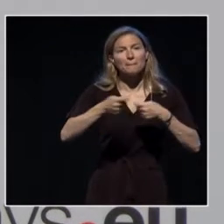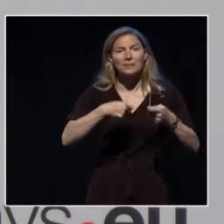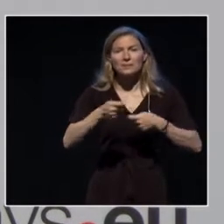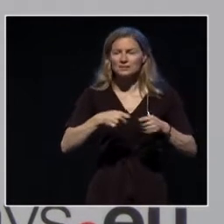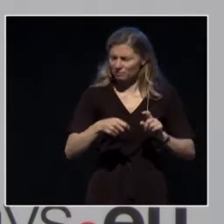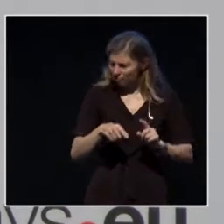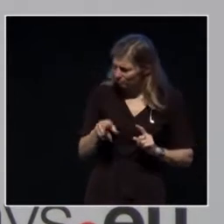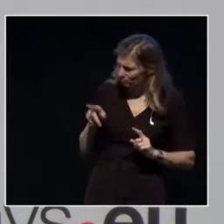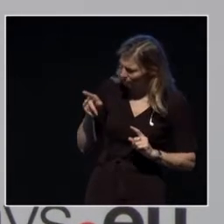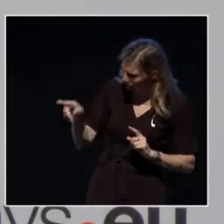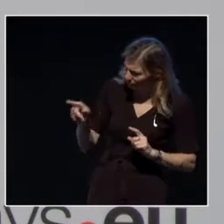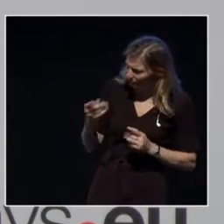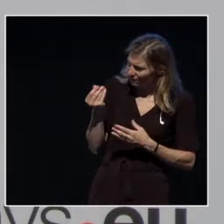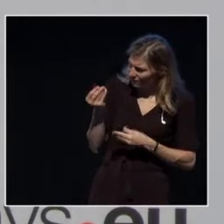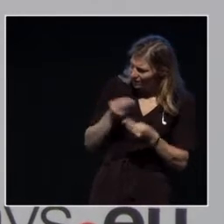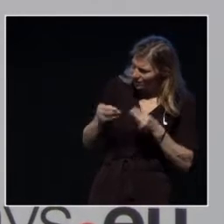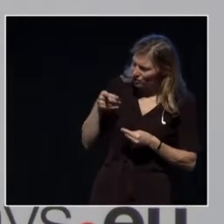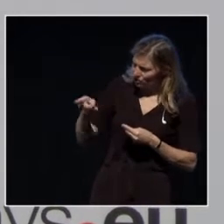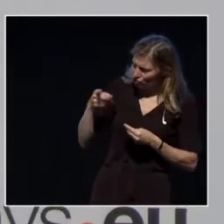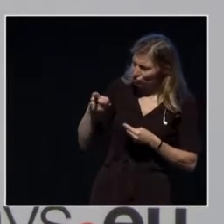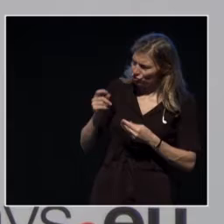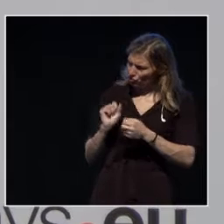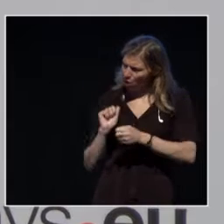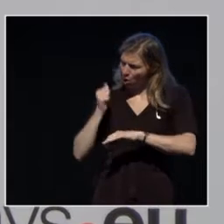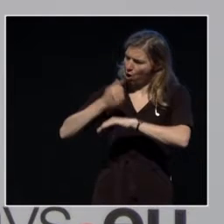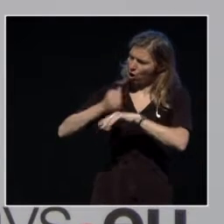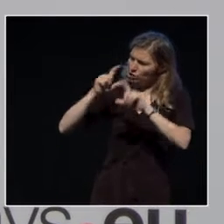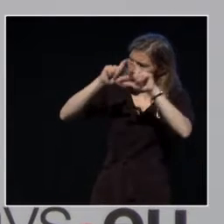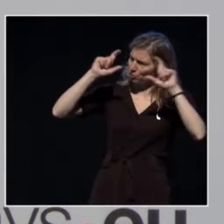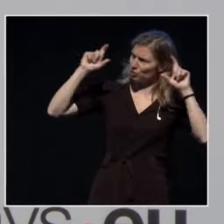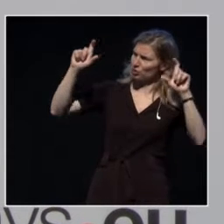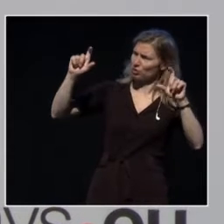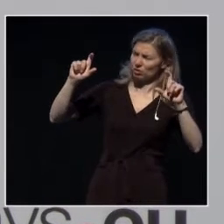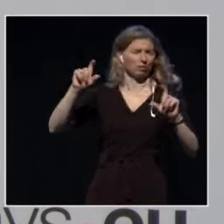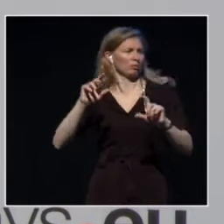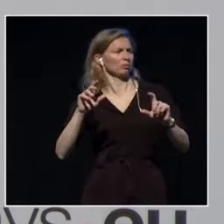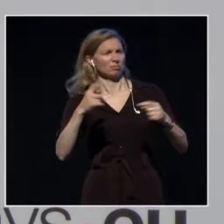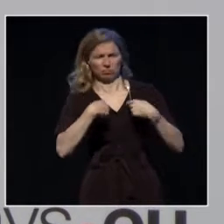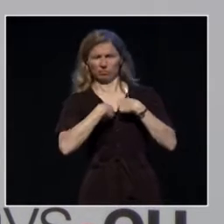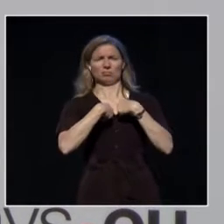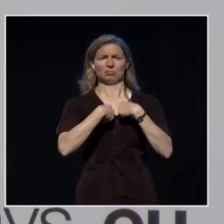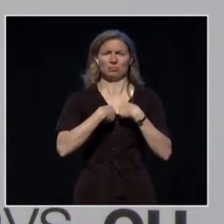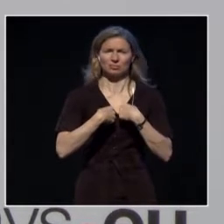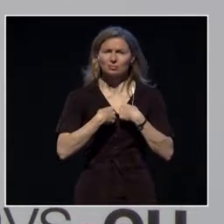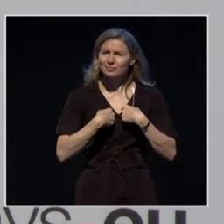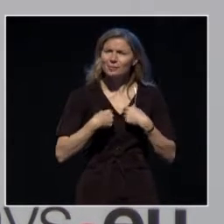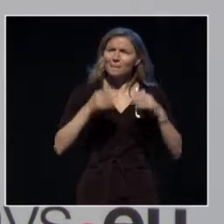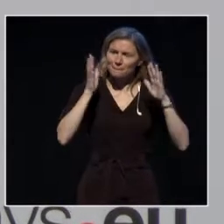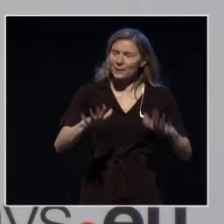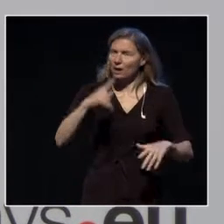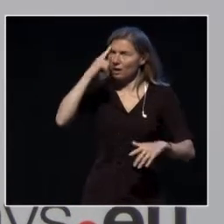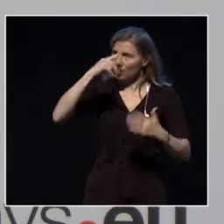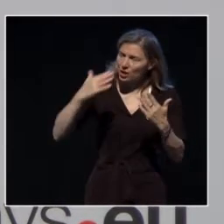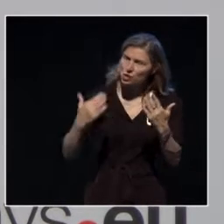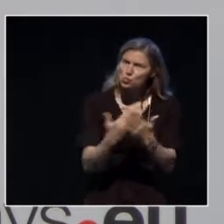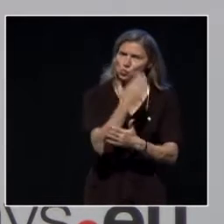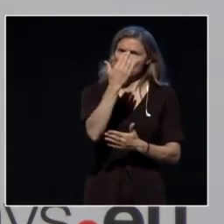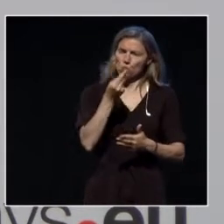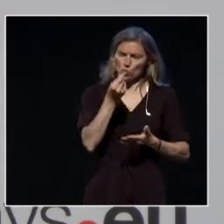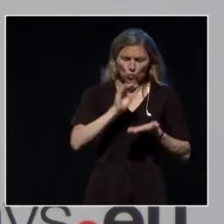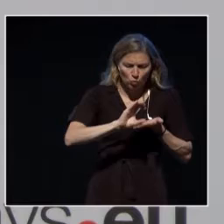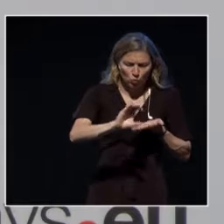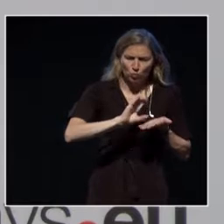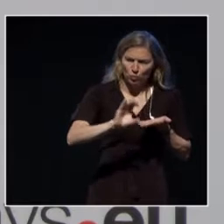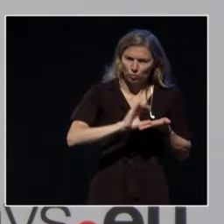mechanism of finance. So you had to invent a new kind of finance. That kind of invention of financing